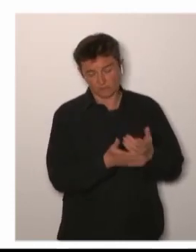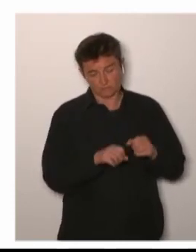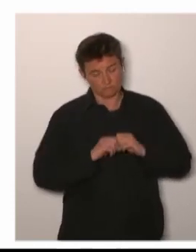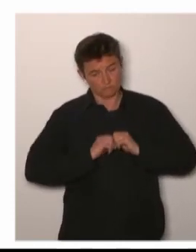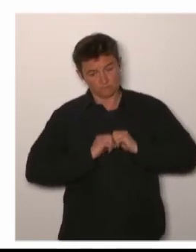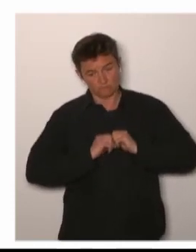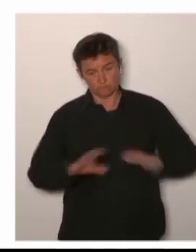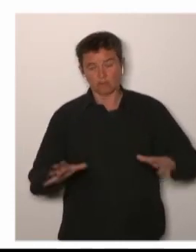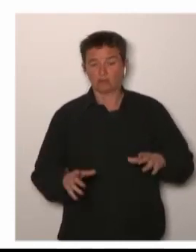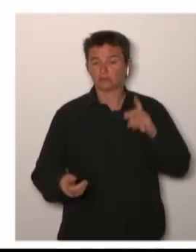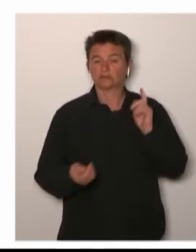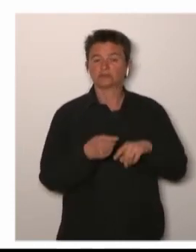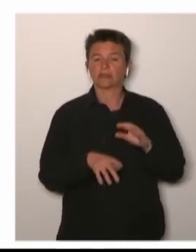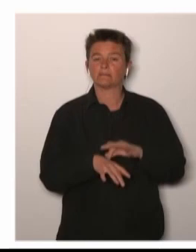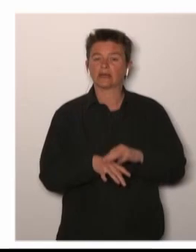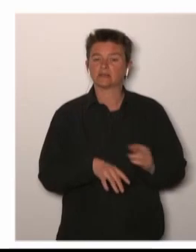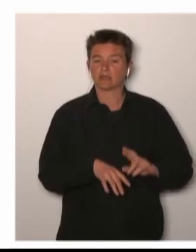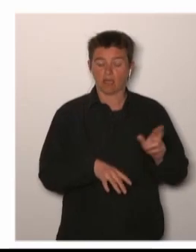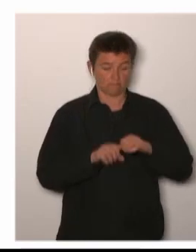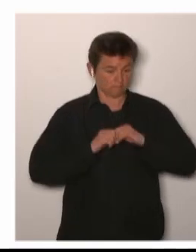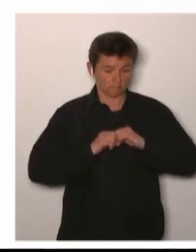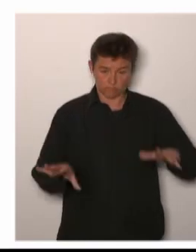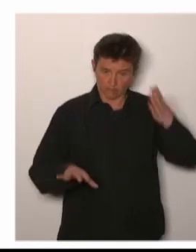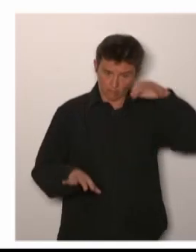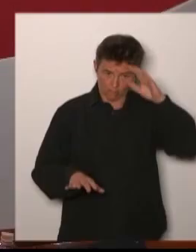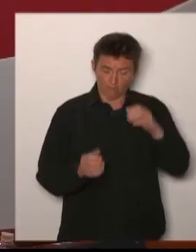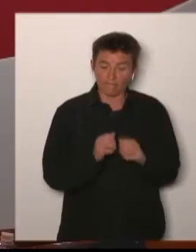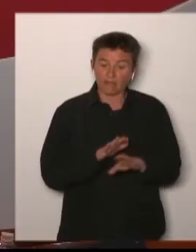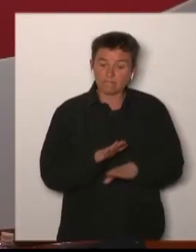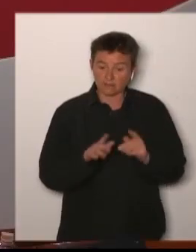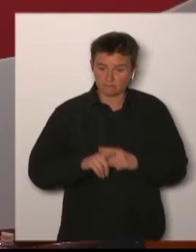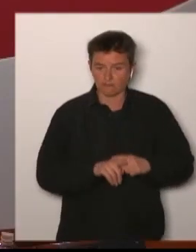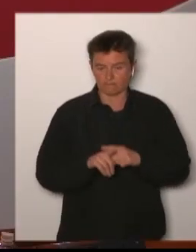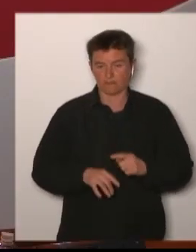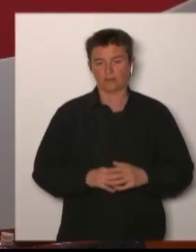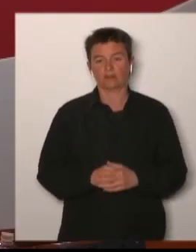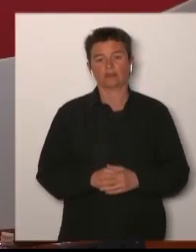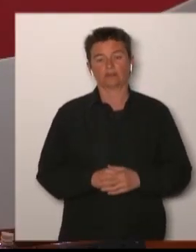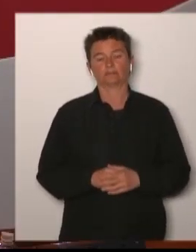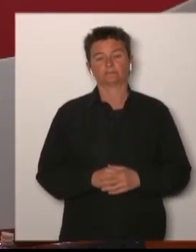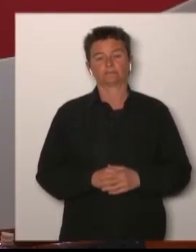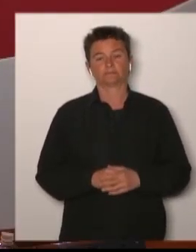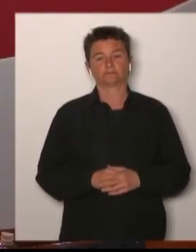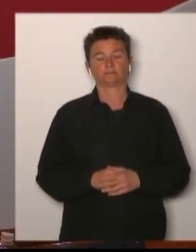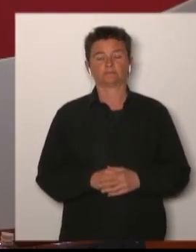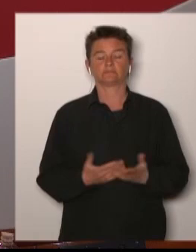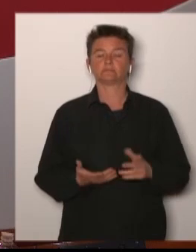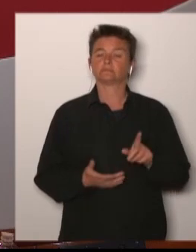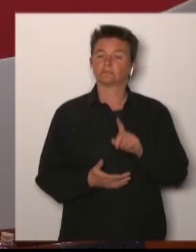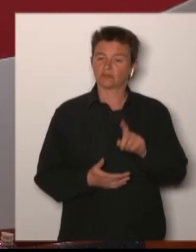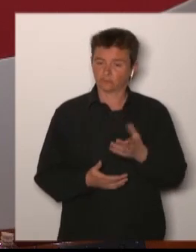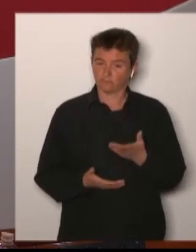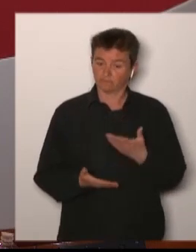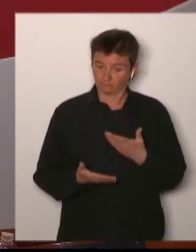common database and a common approach. It's going to be a data center also to get data from